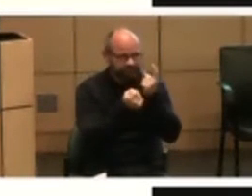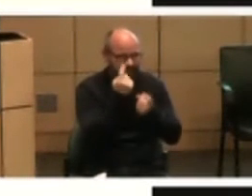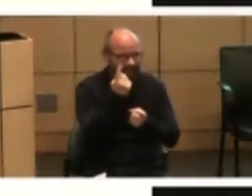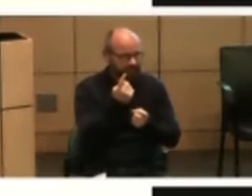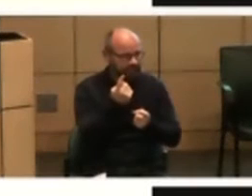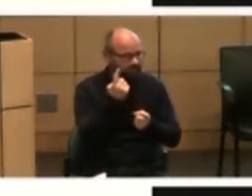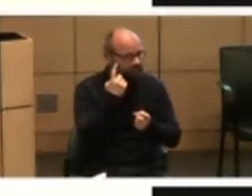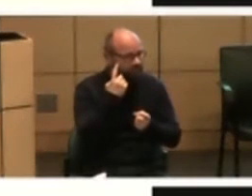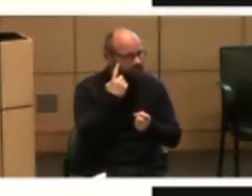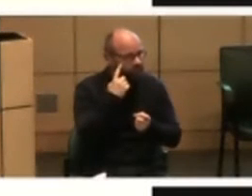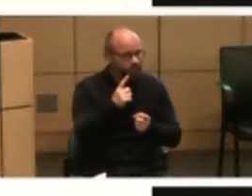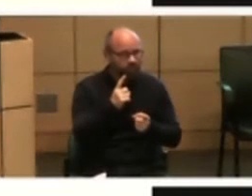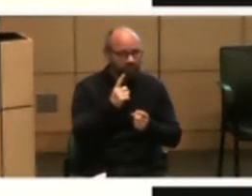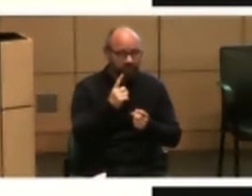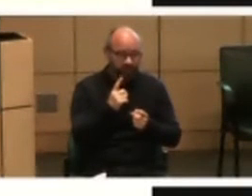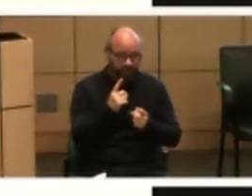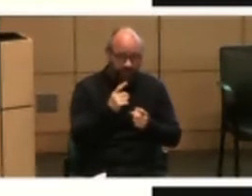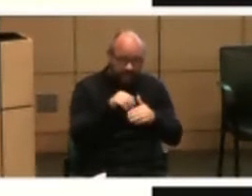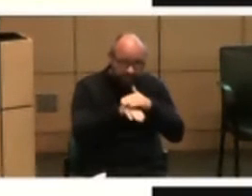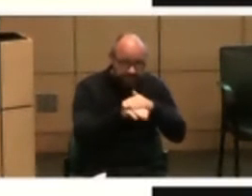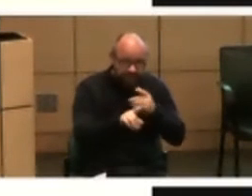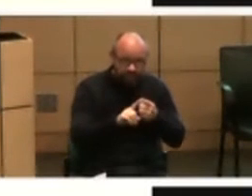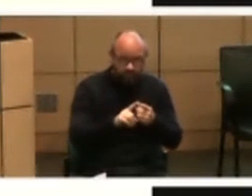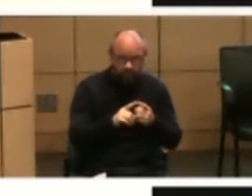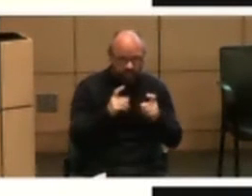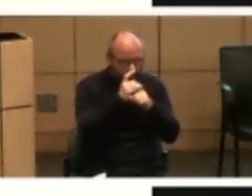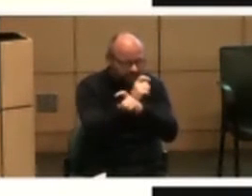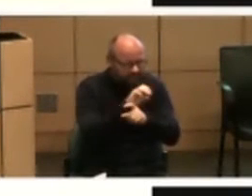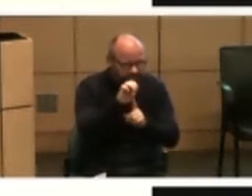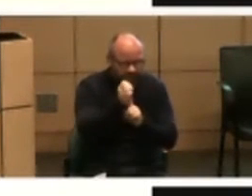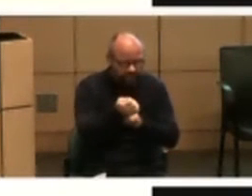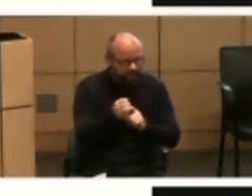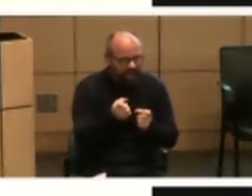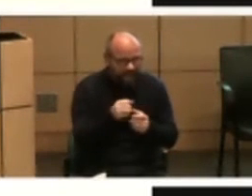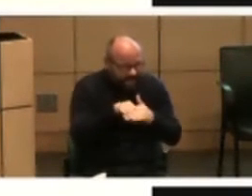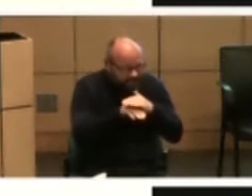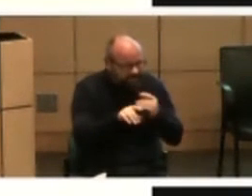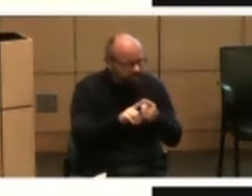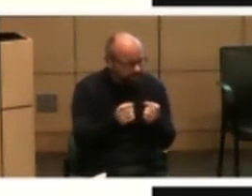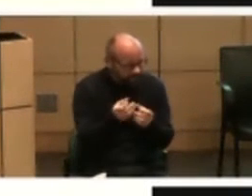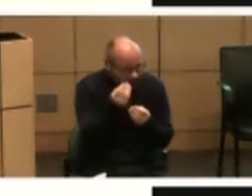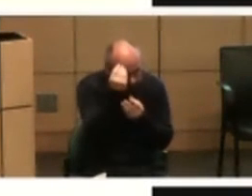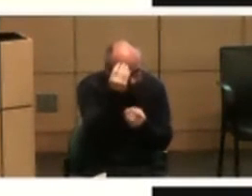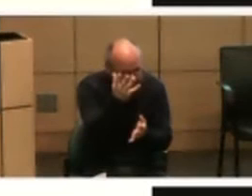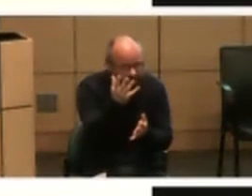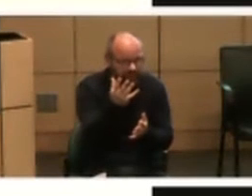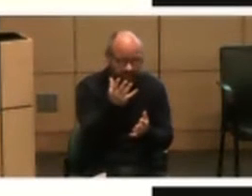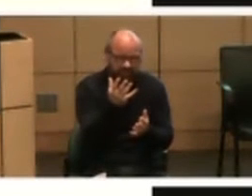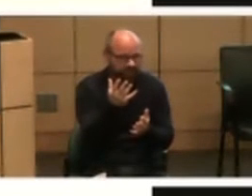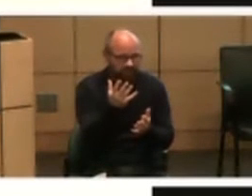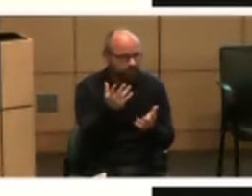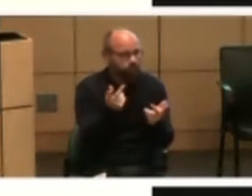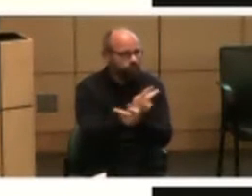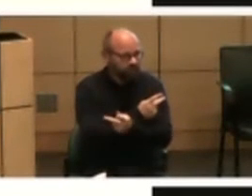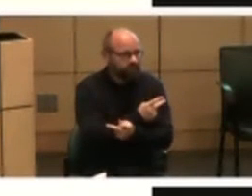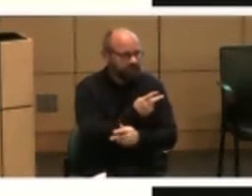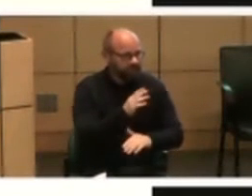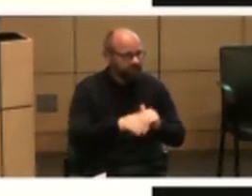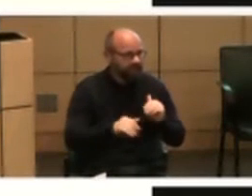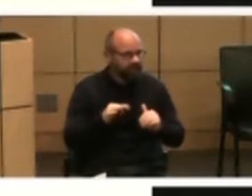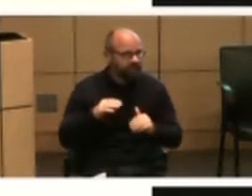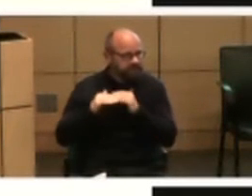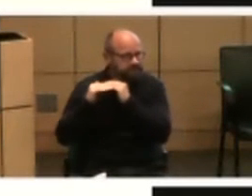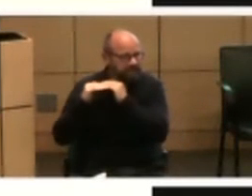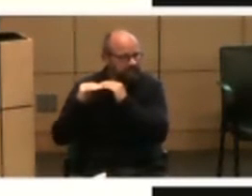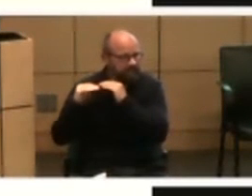that information in complex environments, we think, is dramatically higher than it is when it's a steady background. And in part because you can